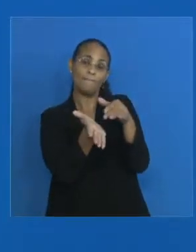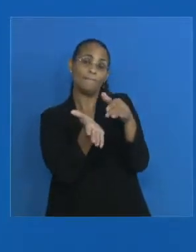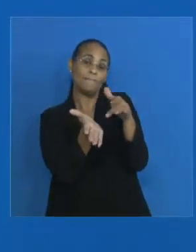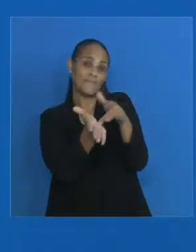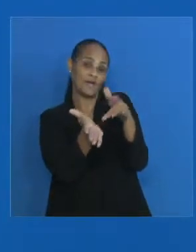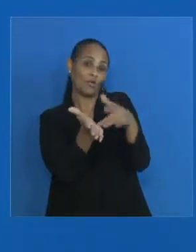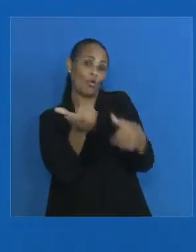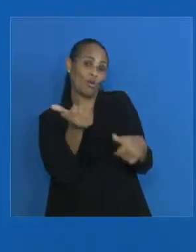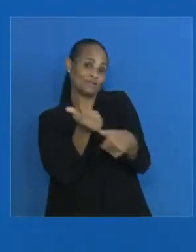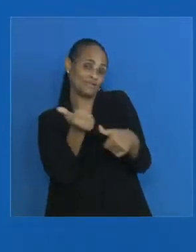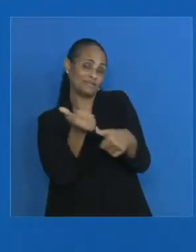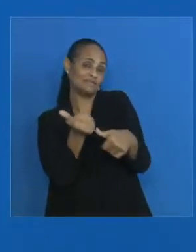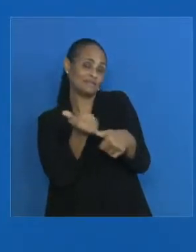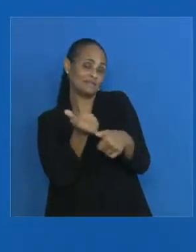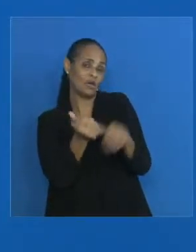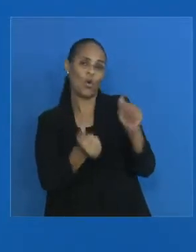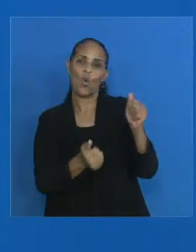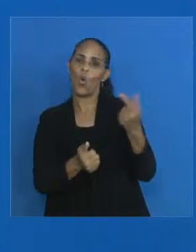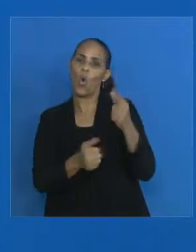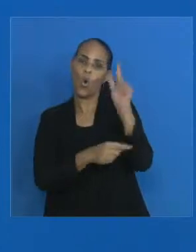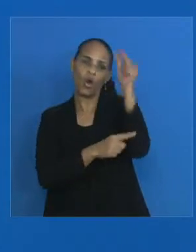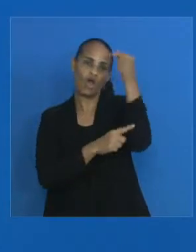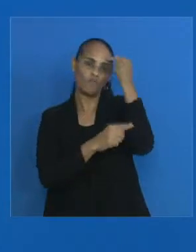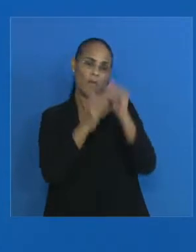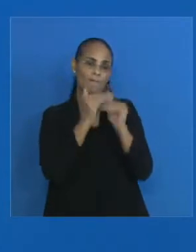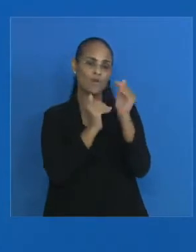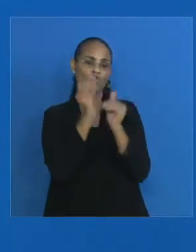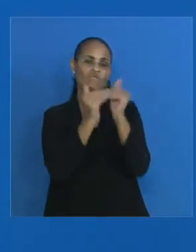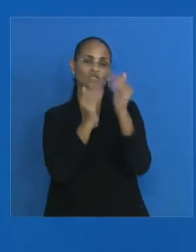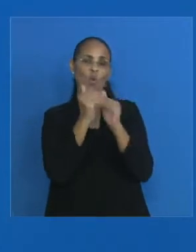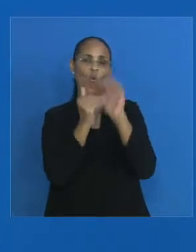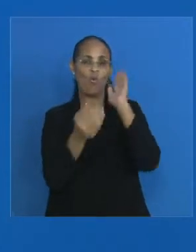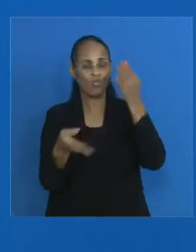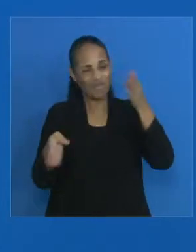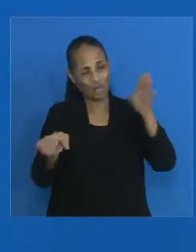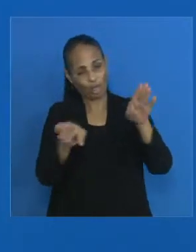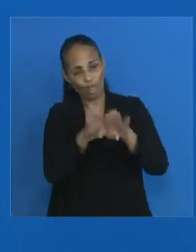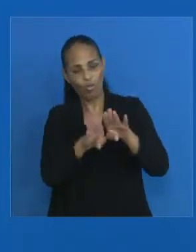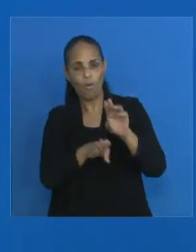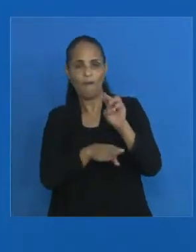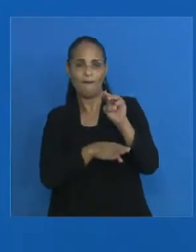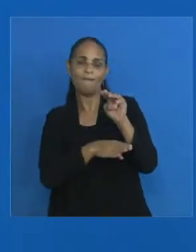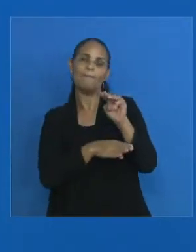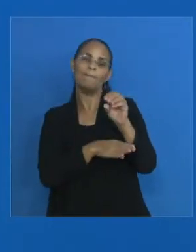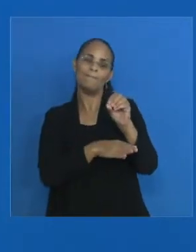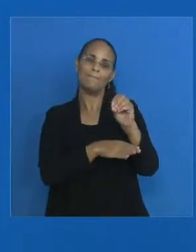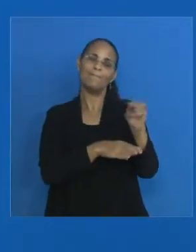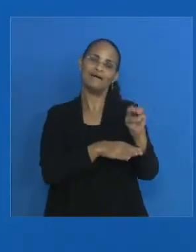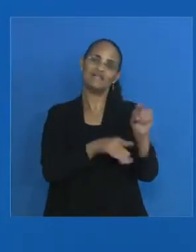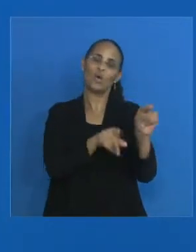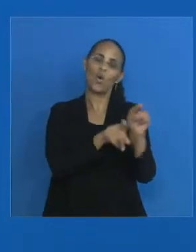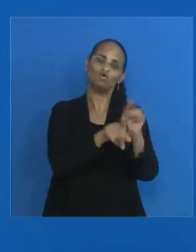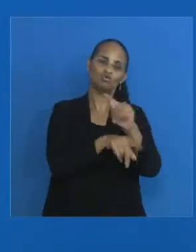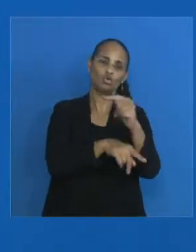assistance. All government buildings will be closed Monday and